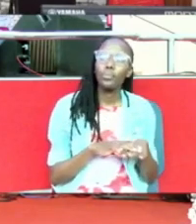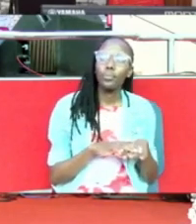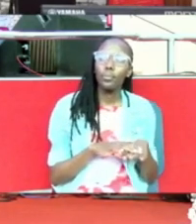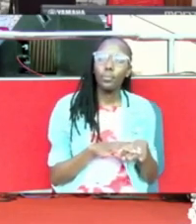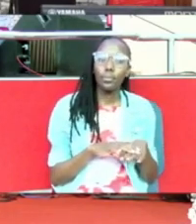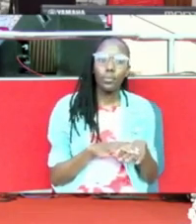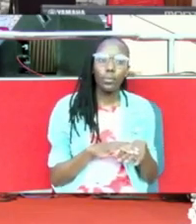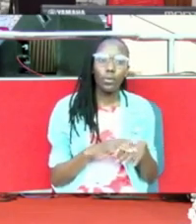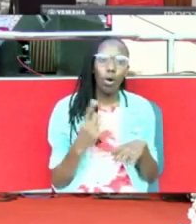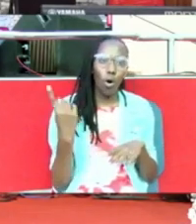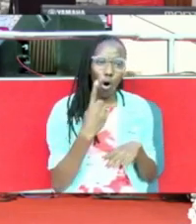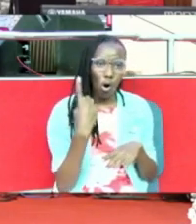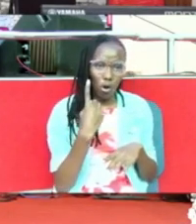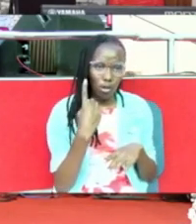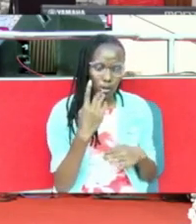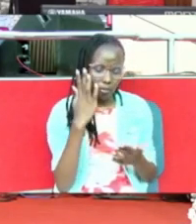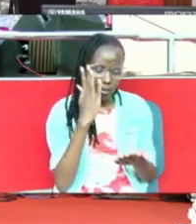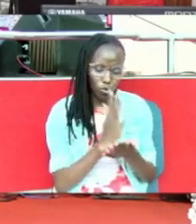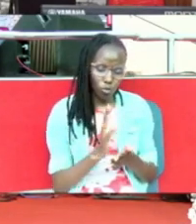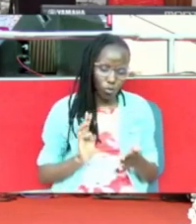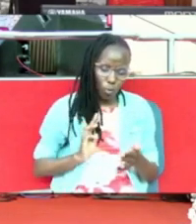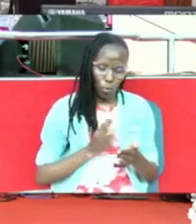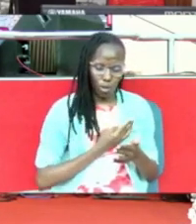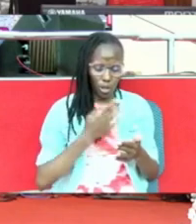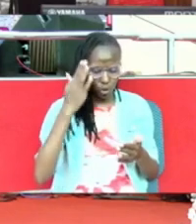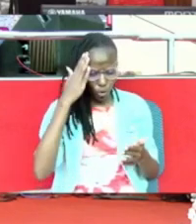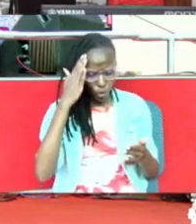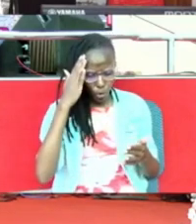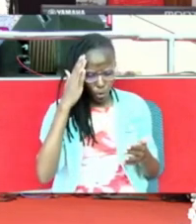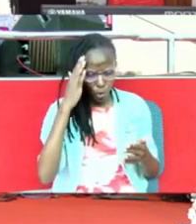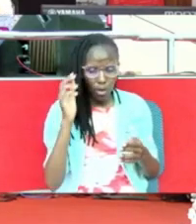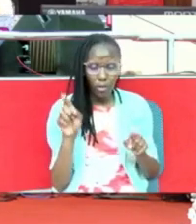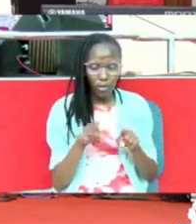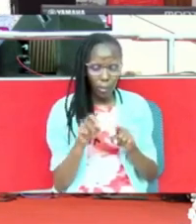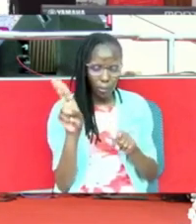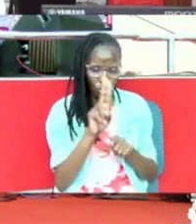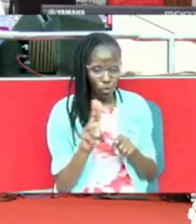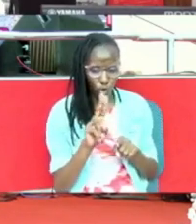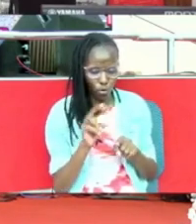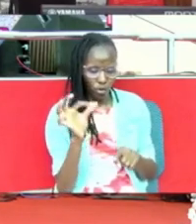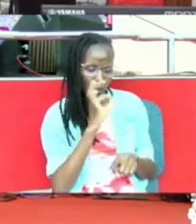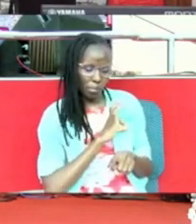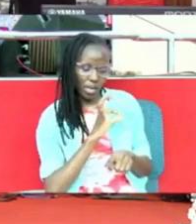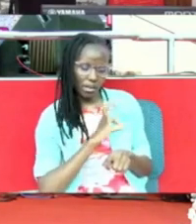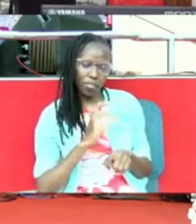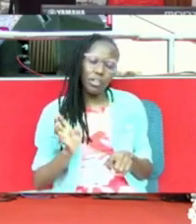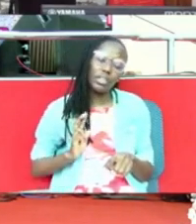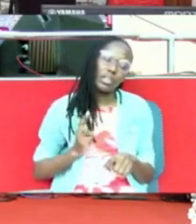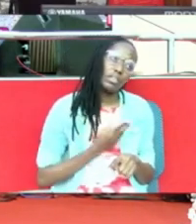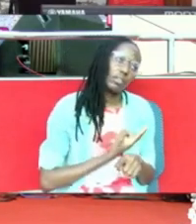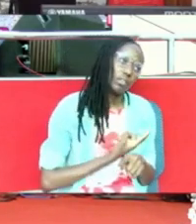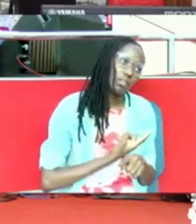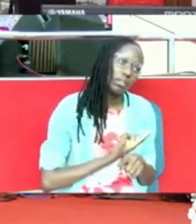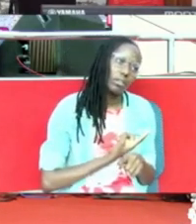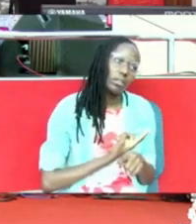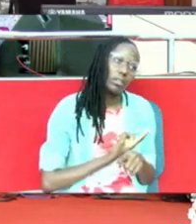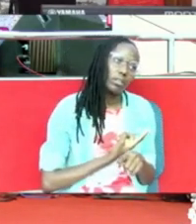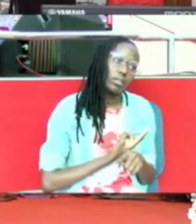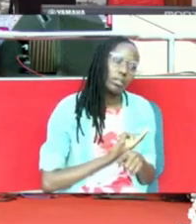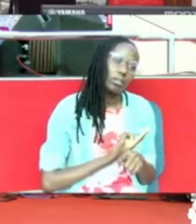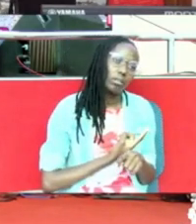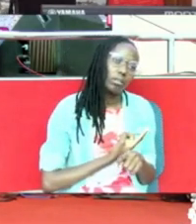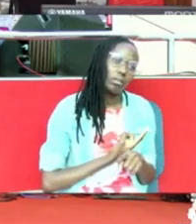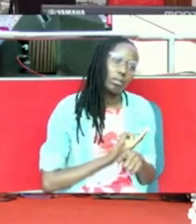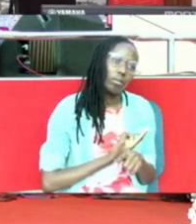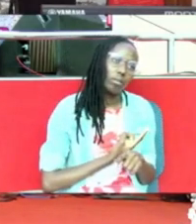And only the truth we know and apply will benefit us. Na ule ukweli tu ambao tunajua na kutendeza kazi,